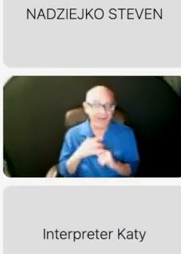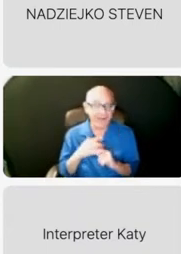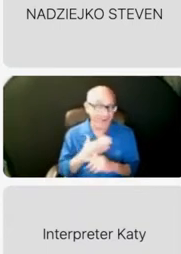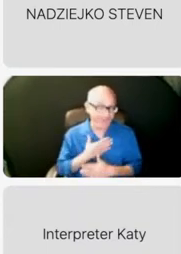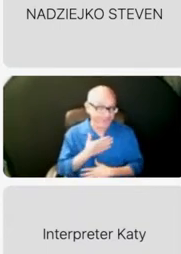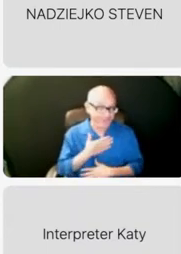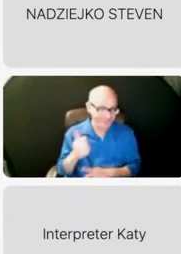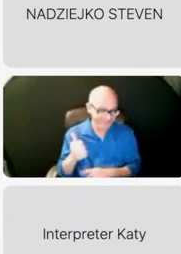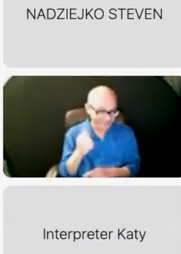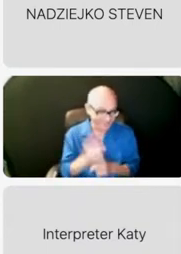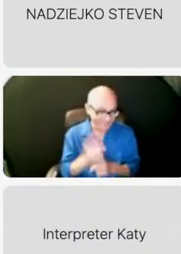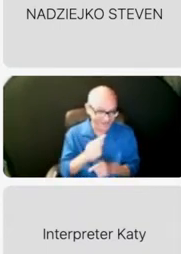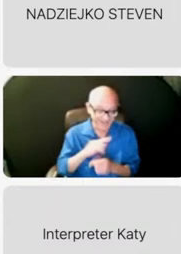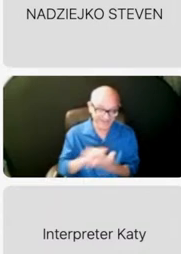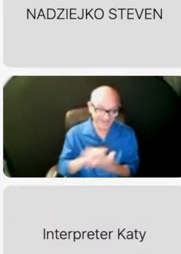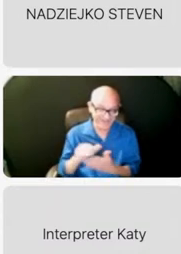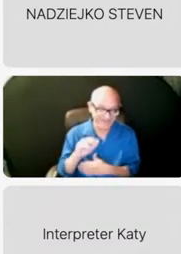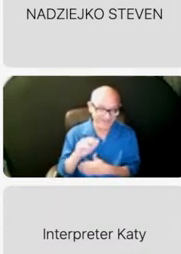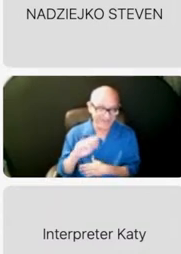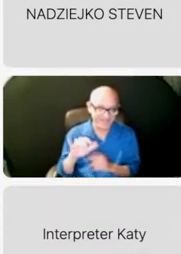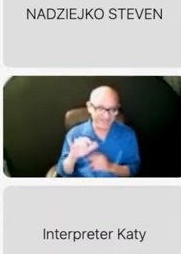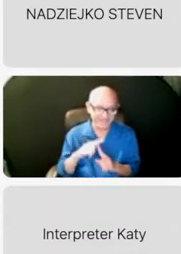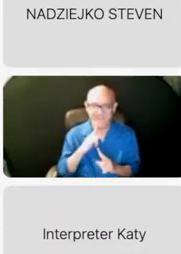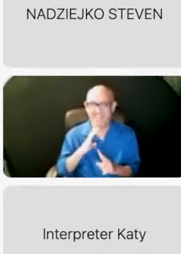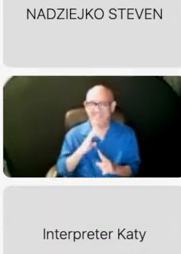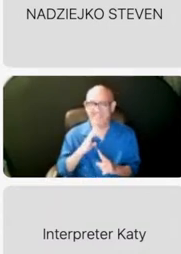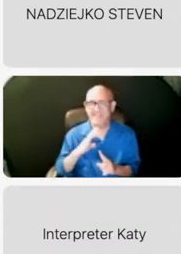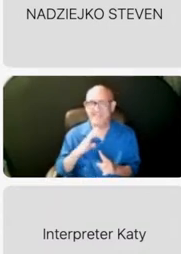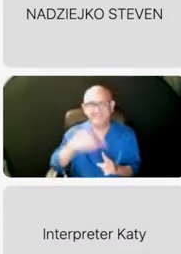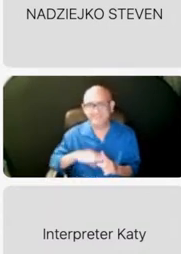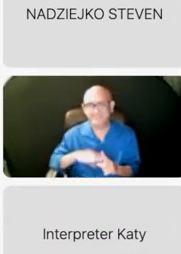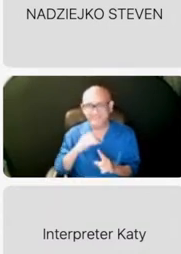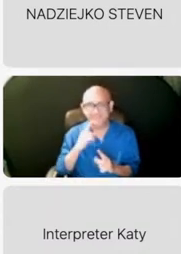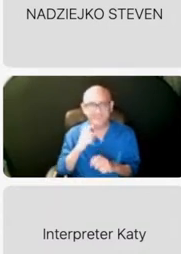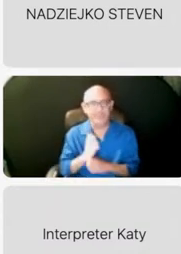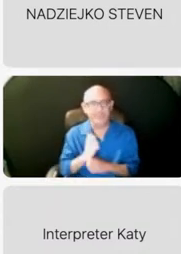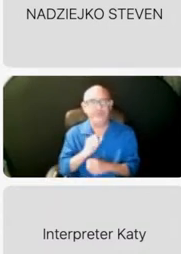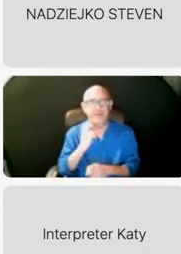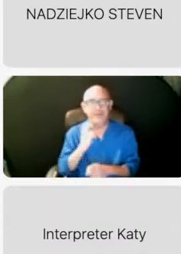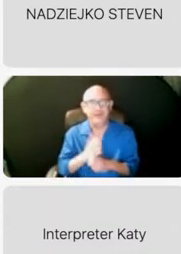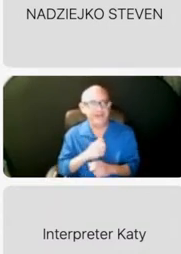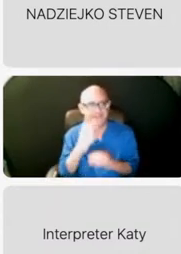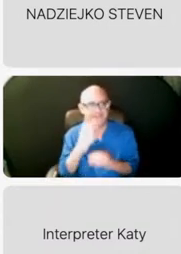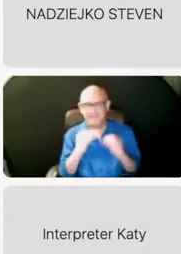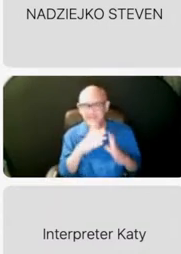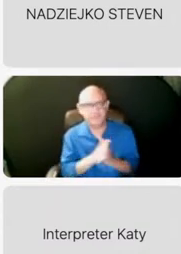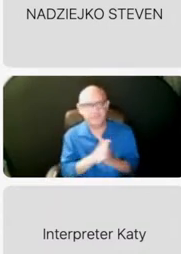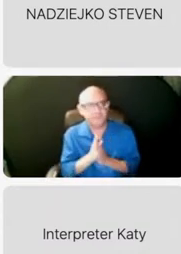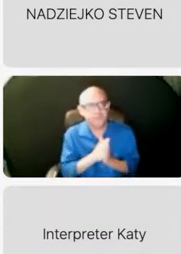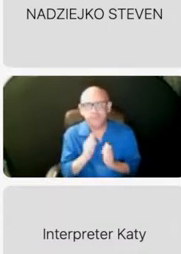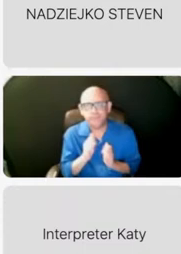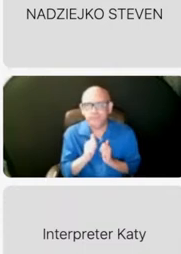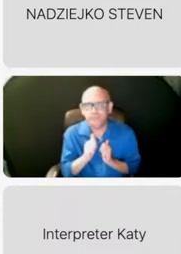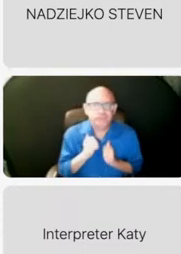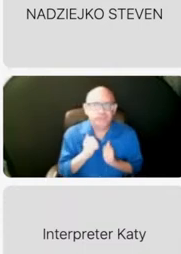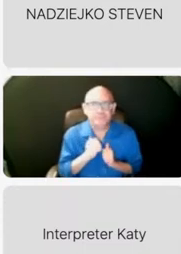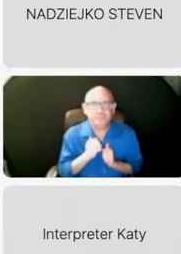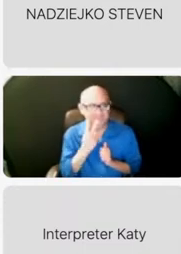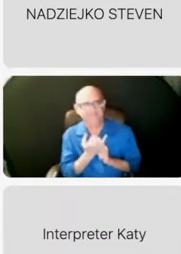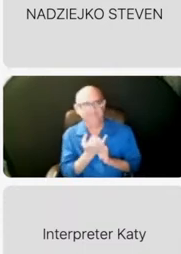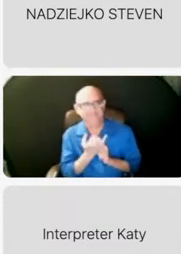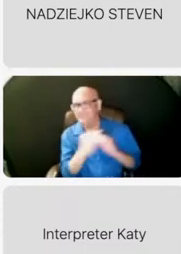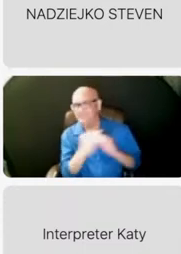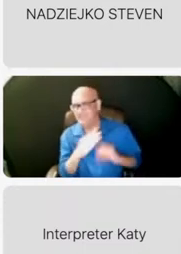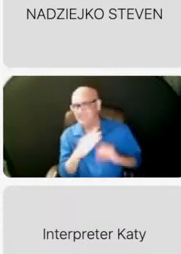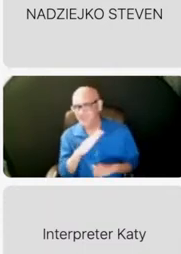bonus for all the hard work when i see a teacher with the kind of passion that i saw tonight it almost